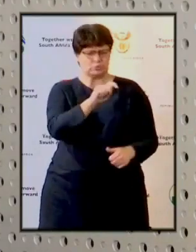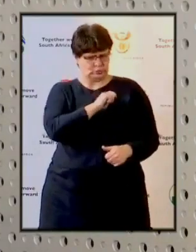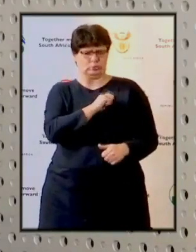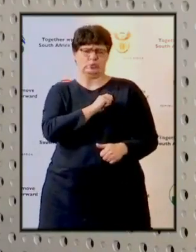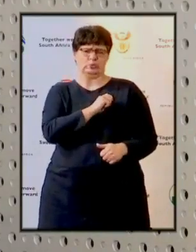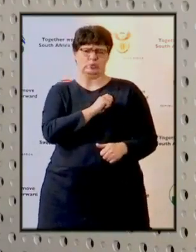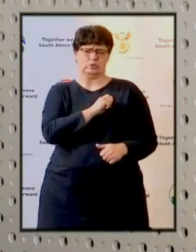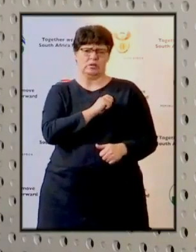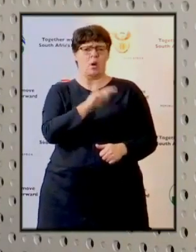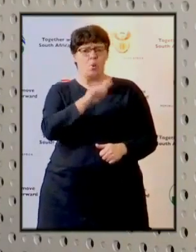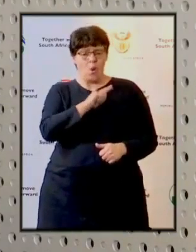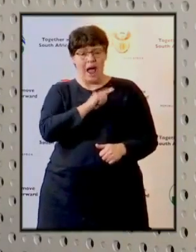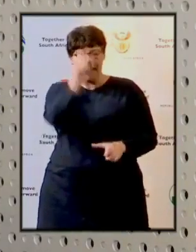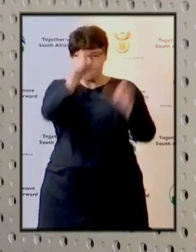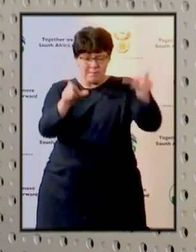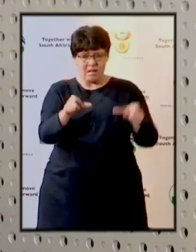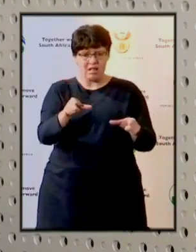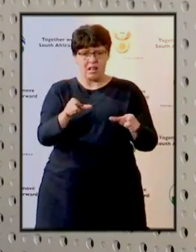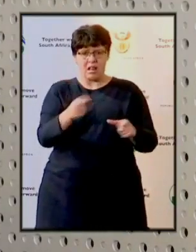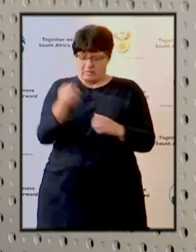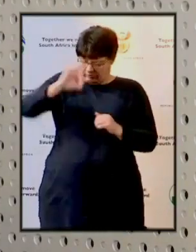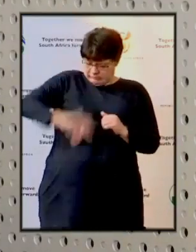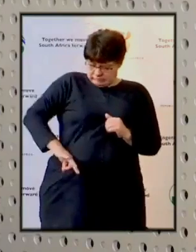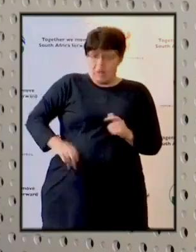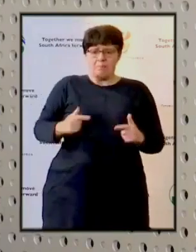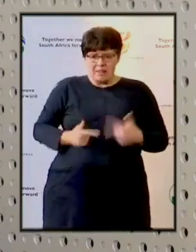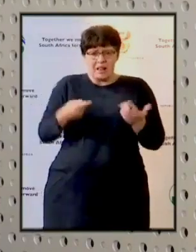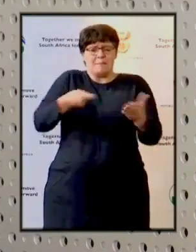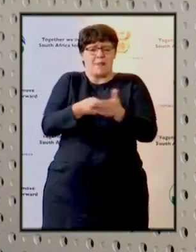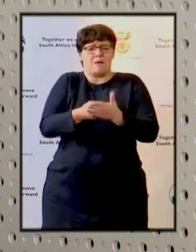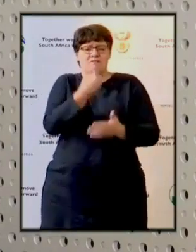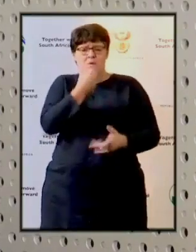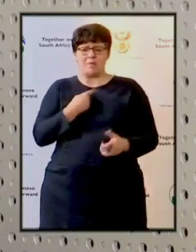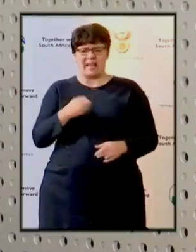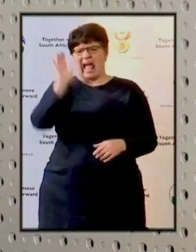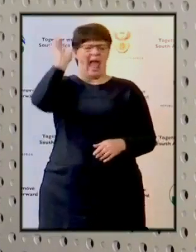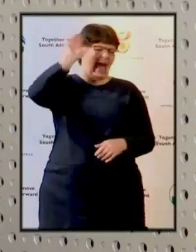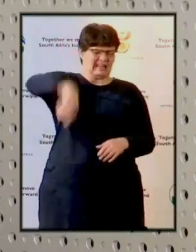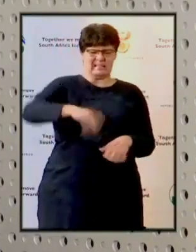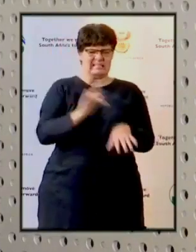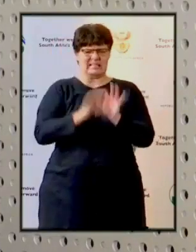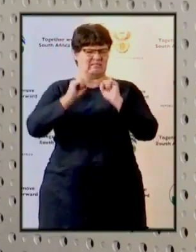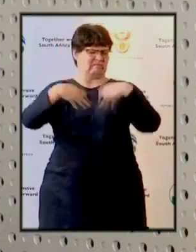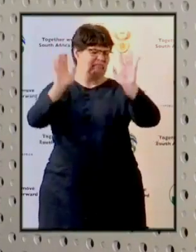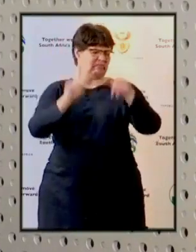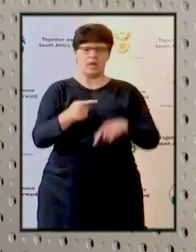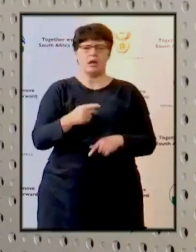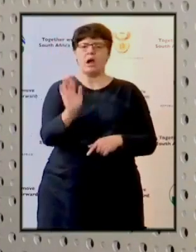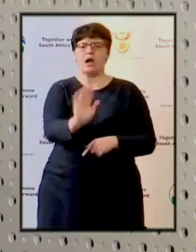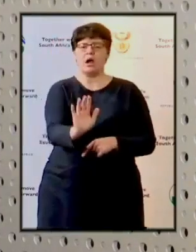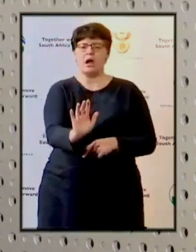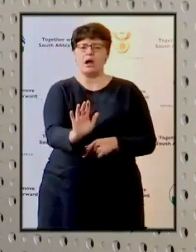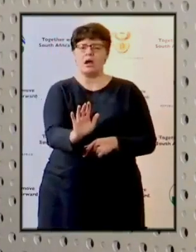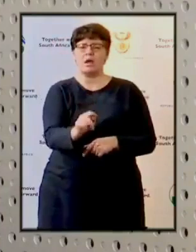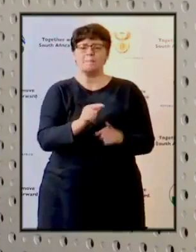provides the livelihood of the people in that firm. And we are not insensitive to that as government. But at the same time,